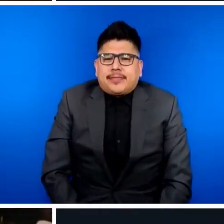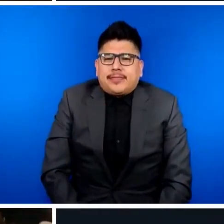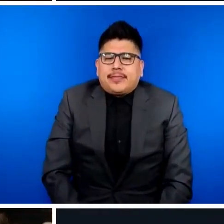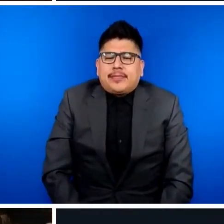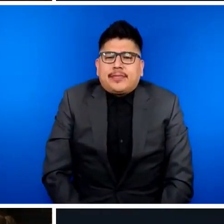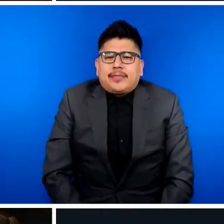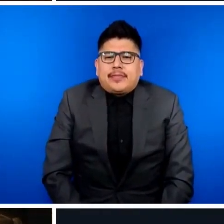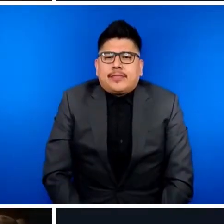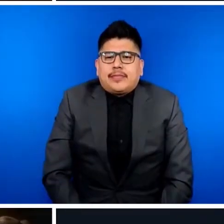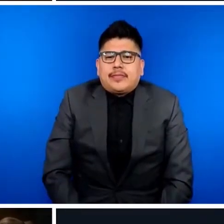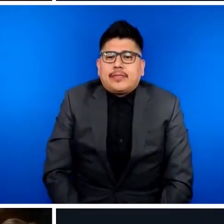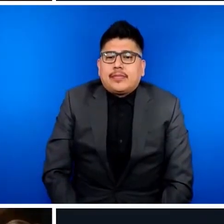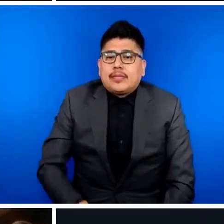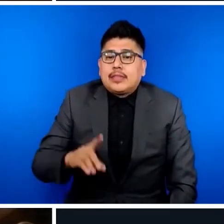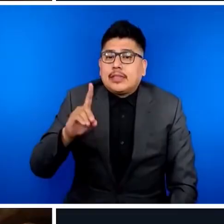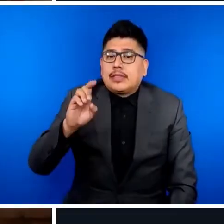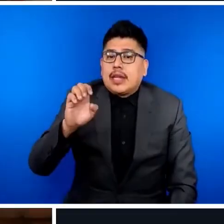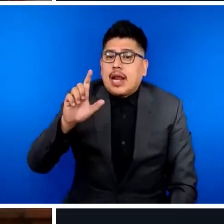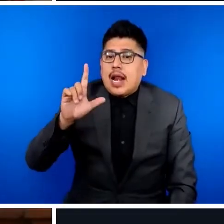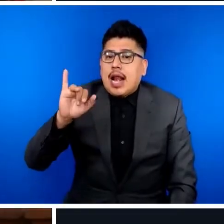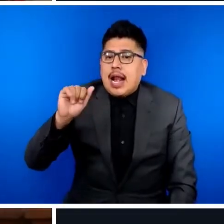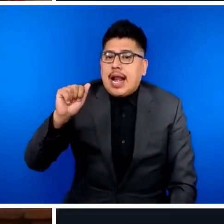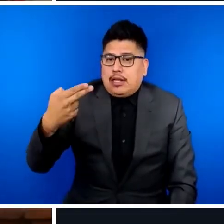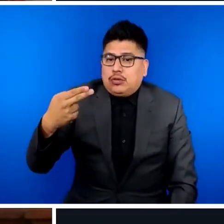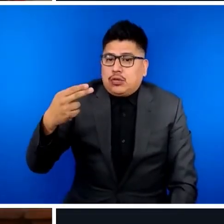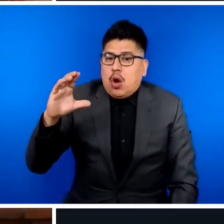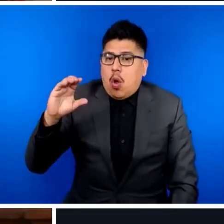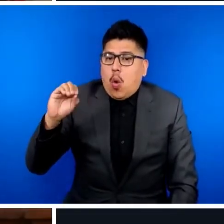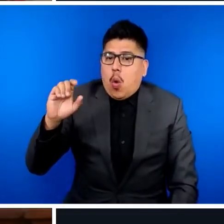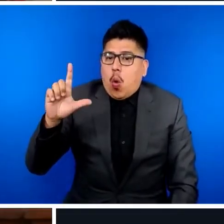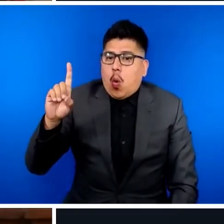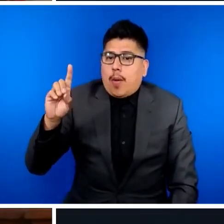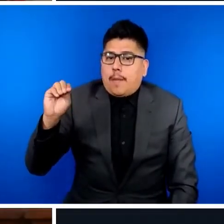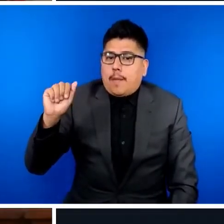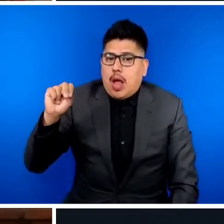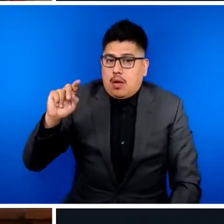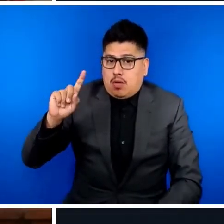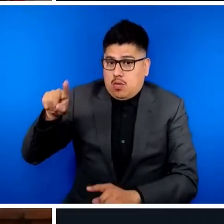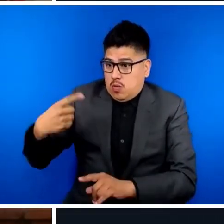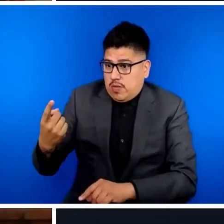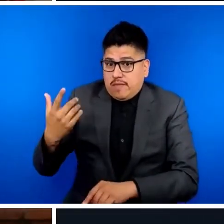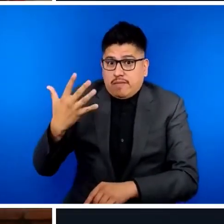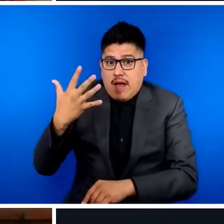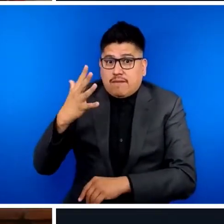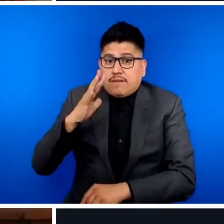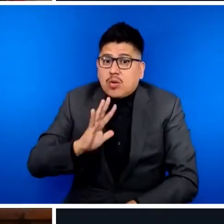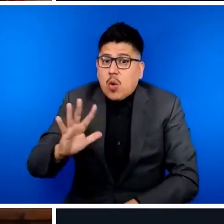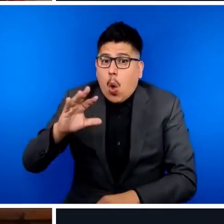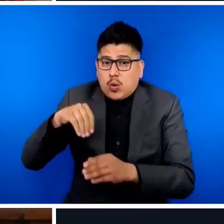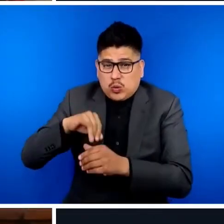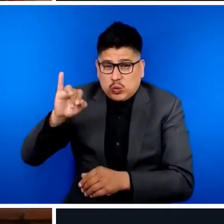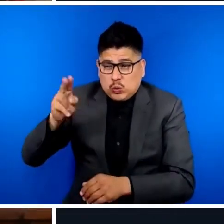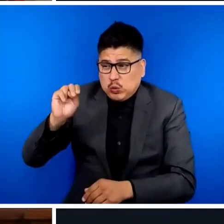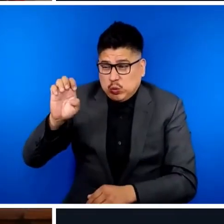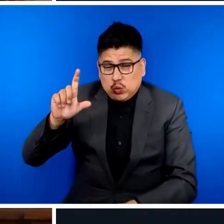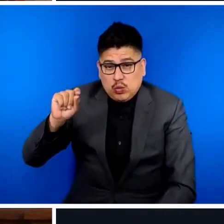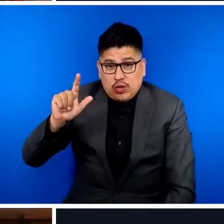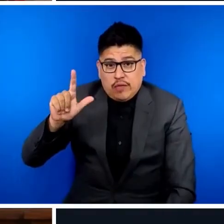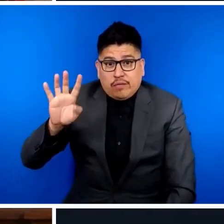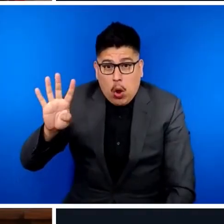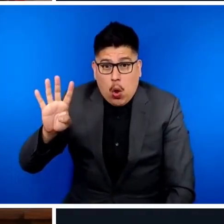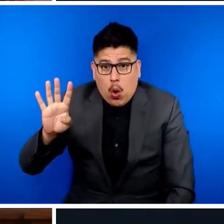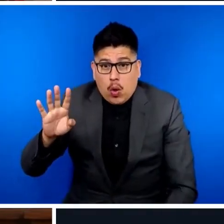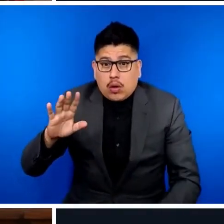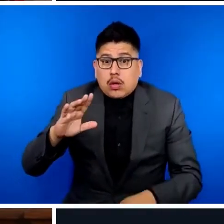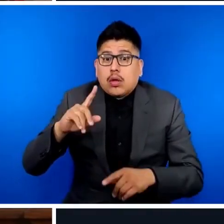Delilah Colden was only 5 years old in June 2024 when a 18-wheel tractor trailer